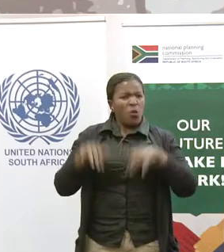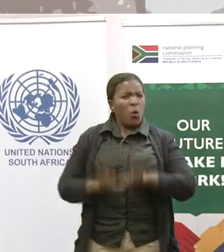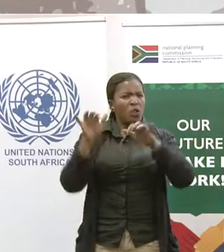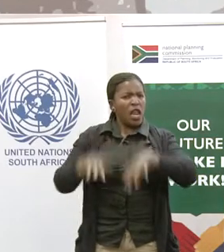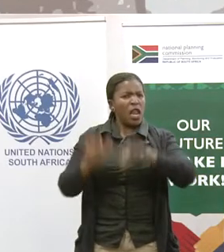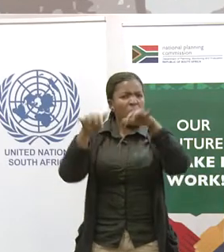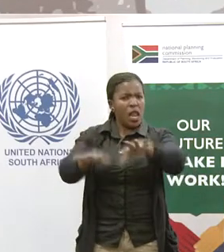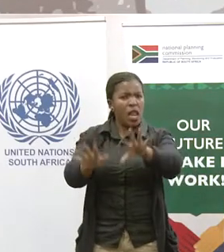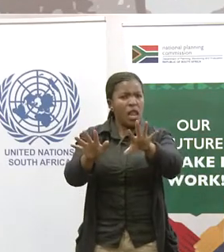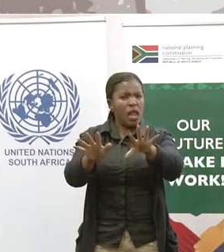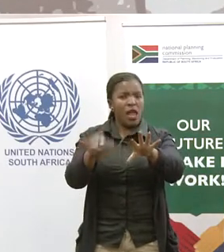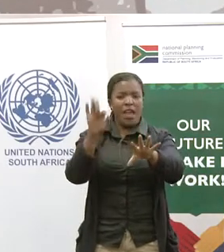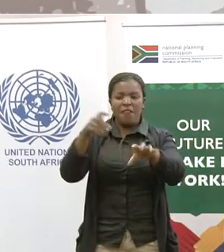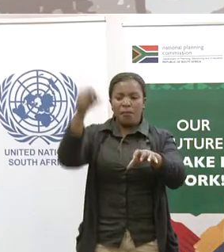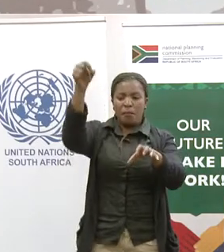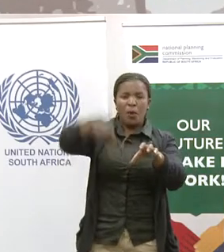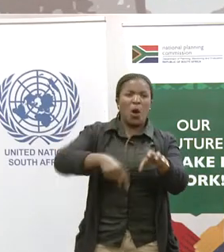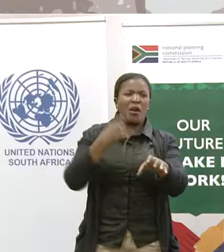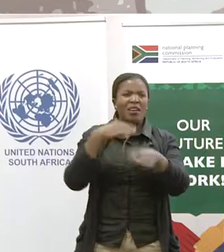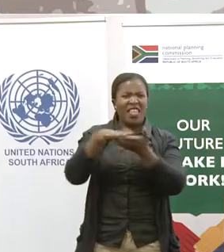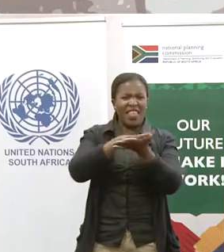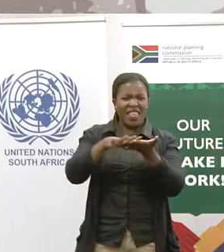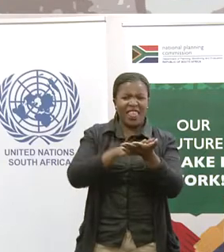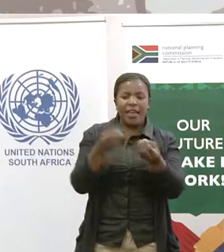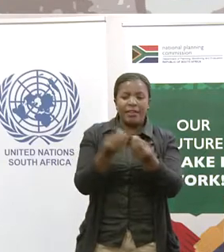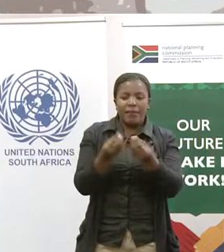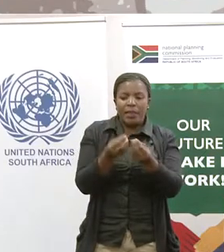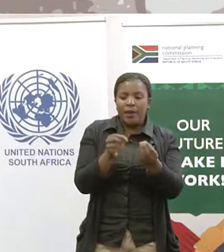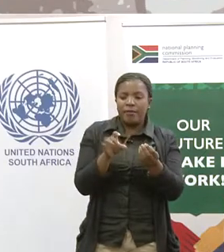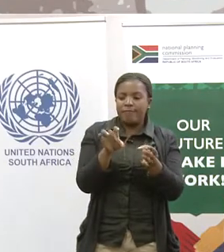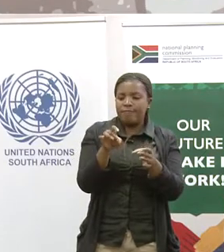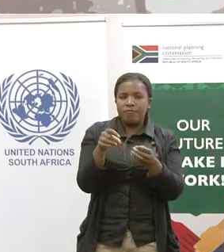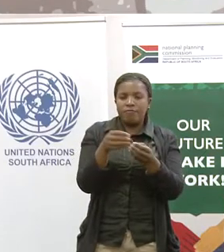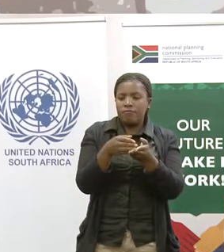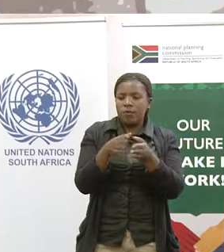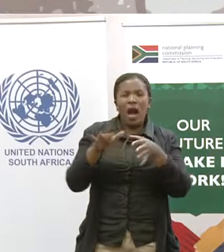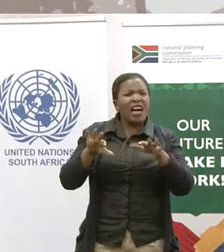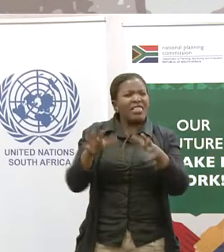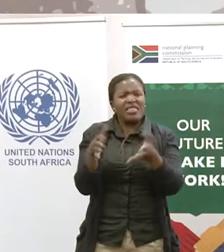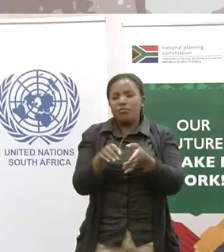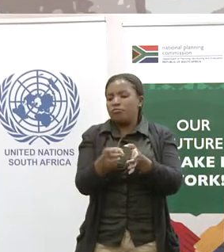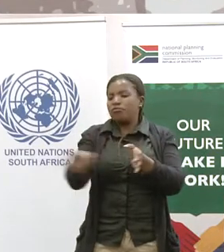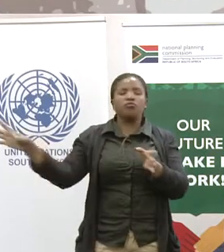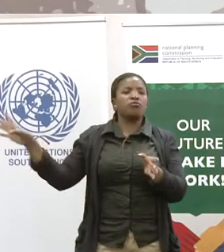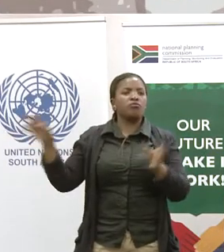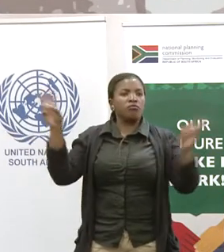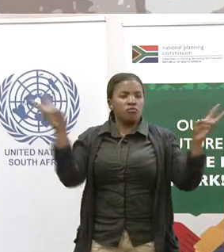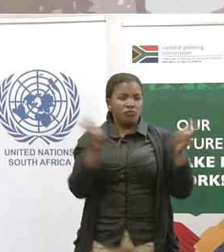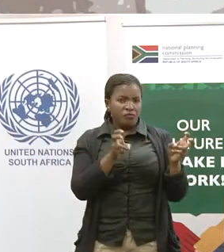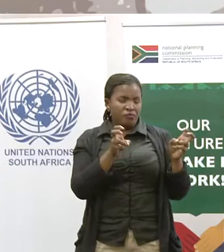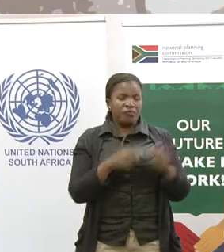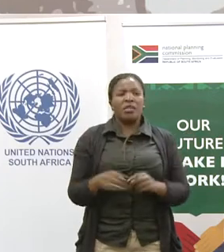itself. And I feel like we're there, both in the disability sector, but also as a country at